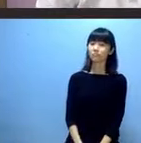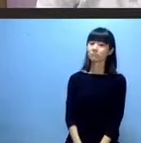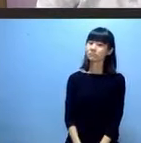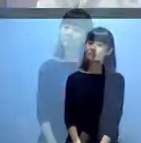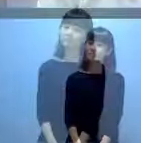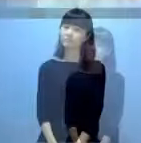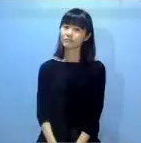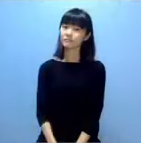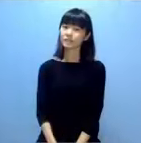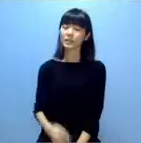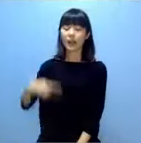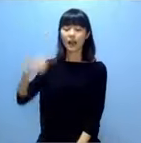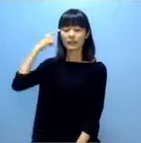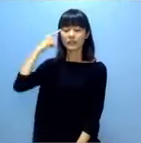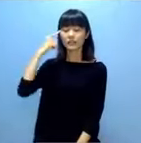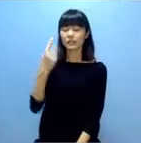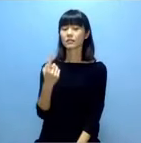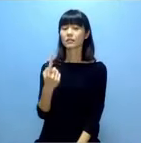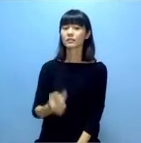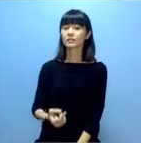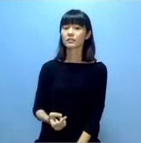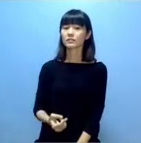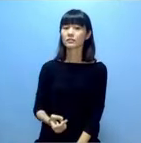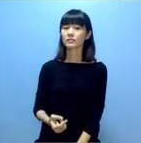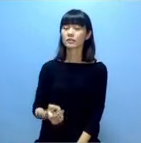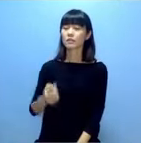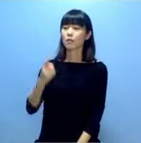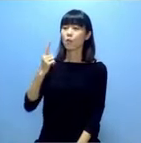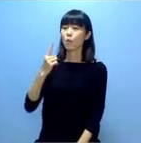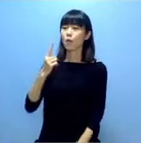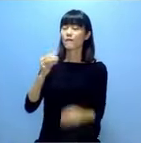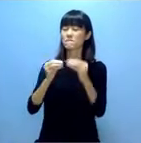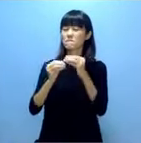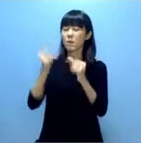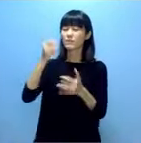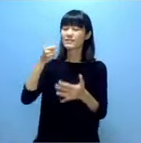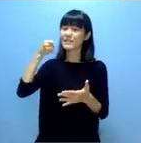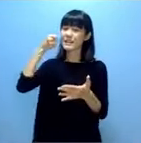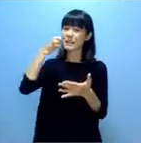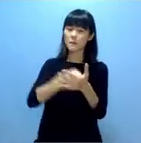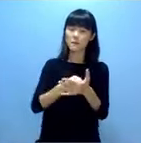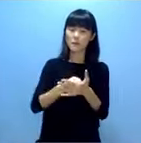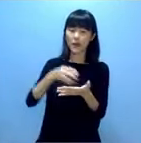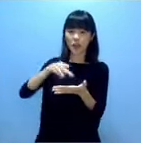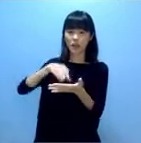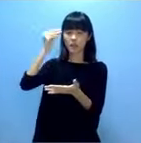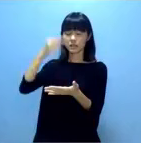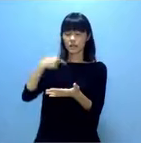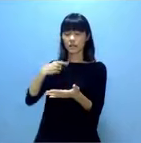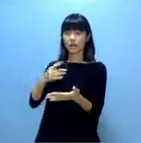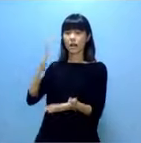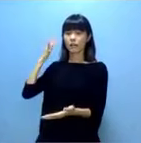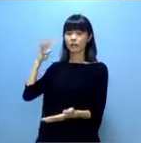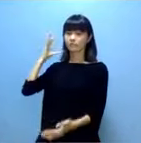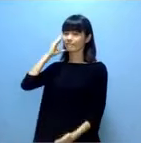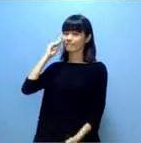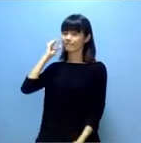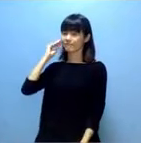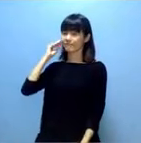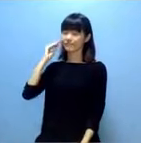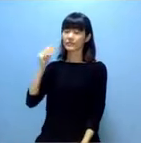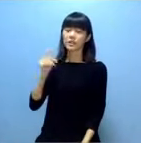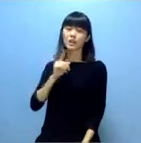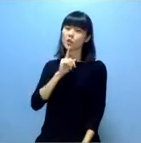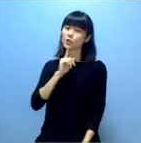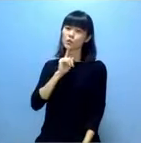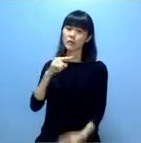I think one of the most impactful learnings that I've had throughout this journey was really